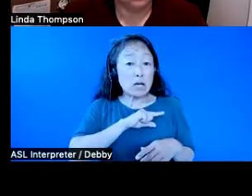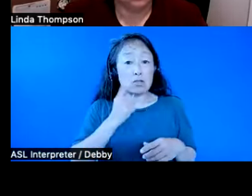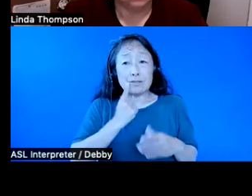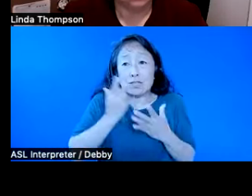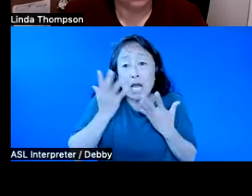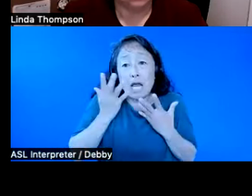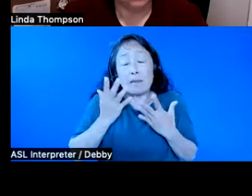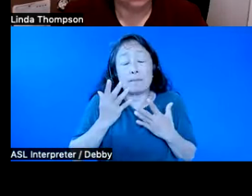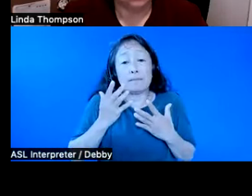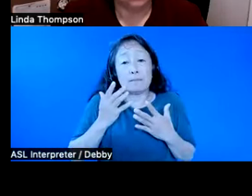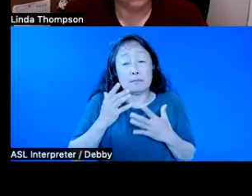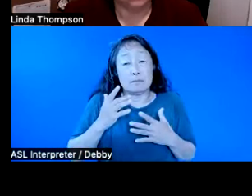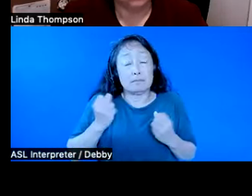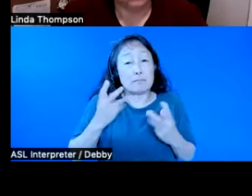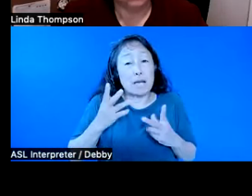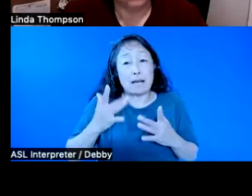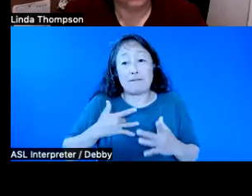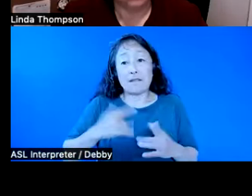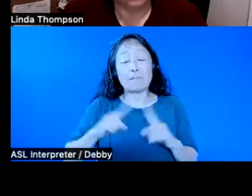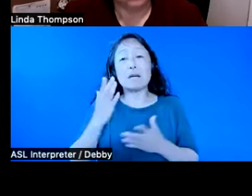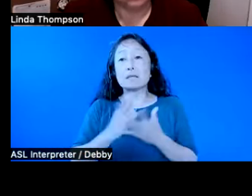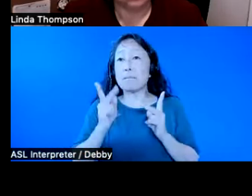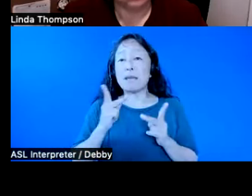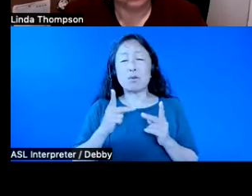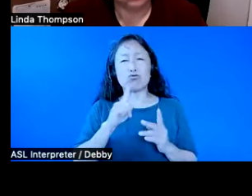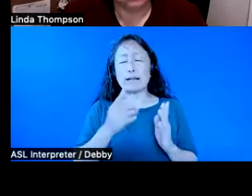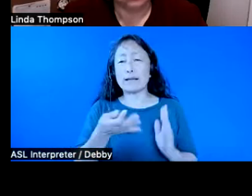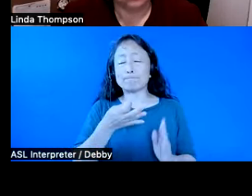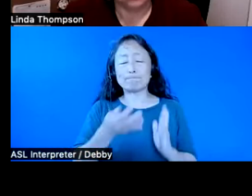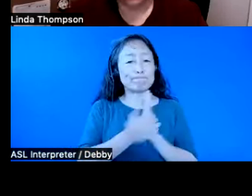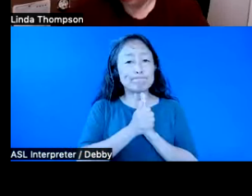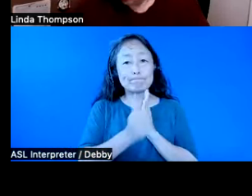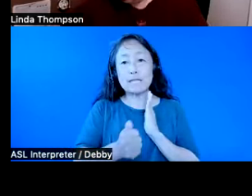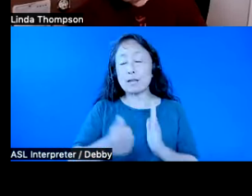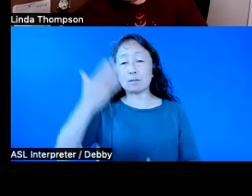feel, some people are very skilled at not showing it on their face.